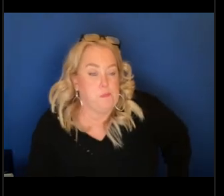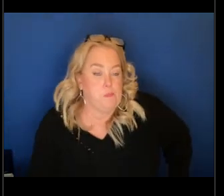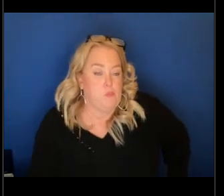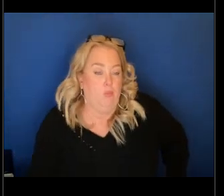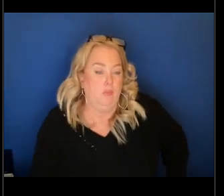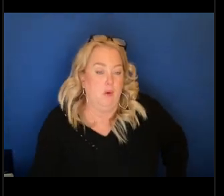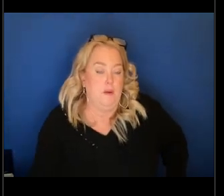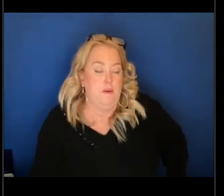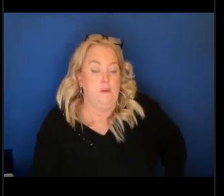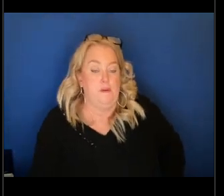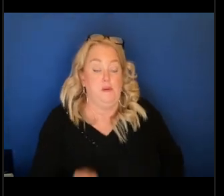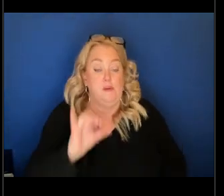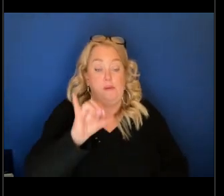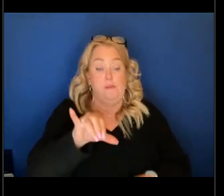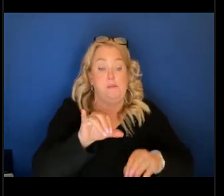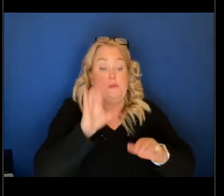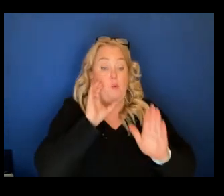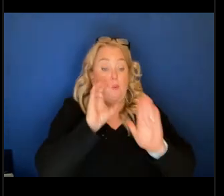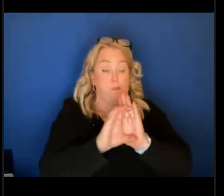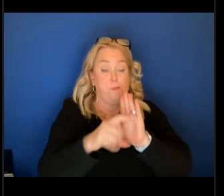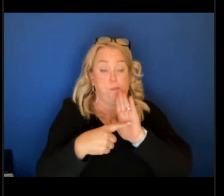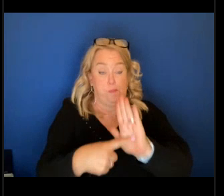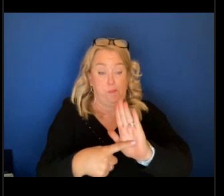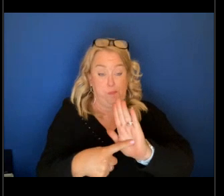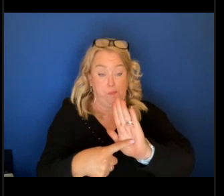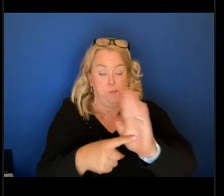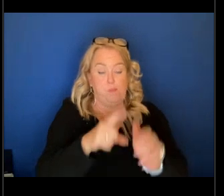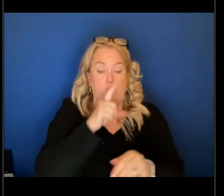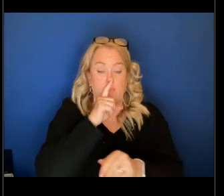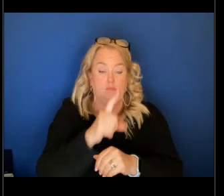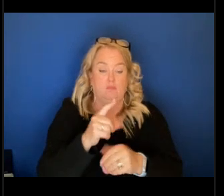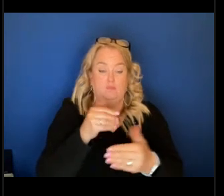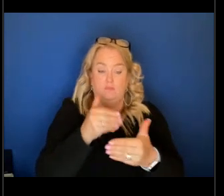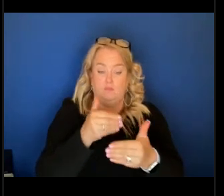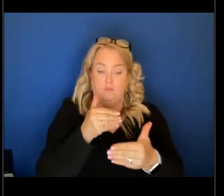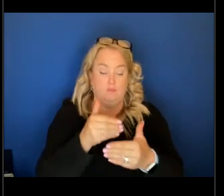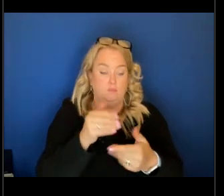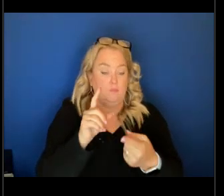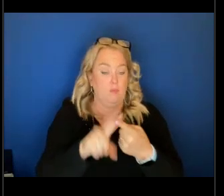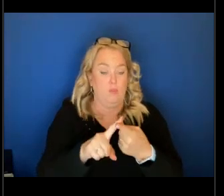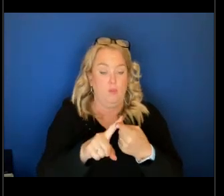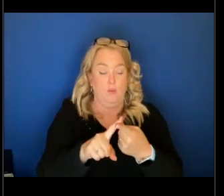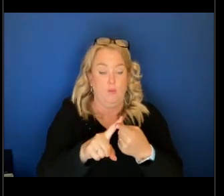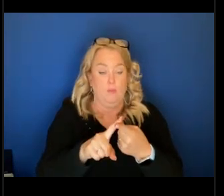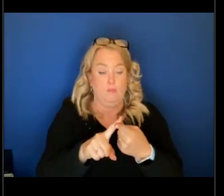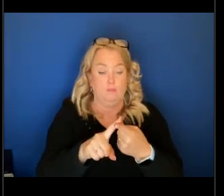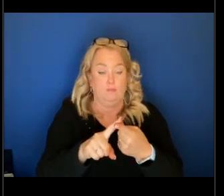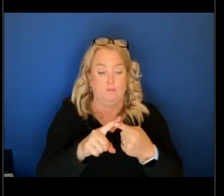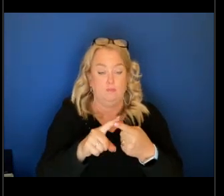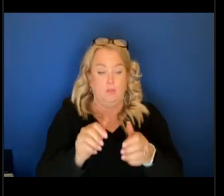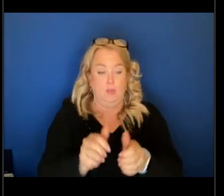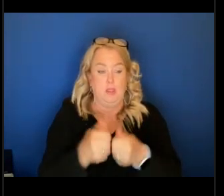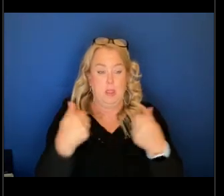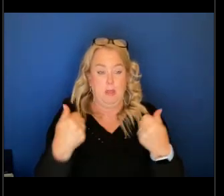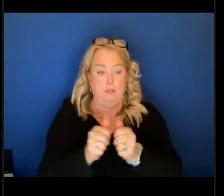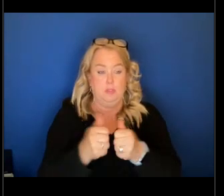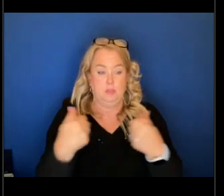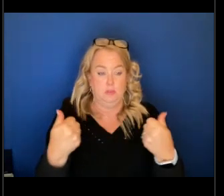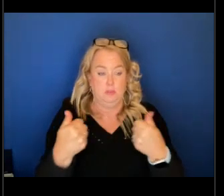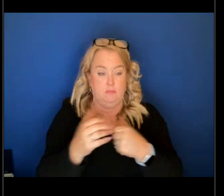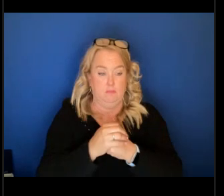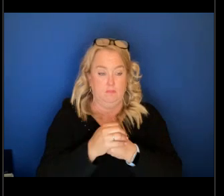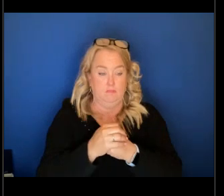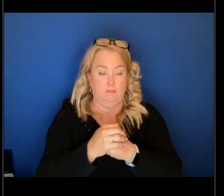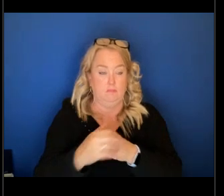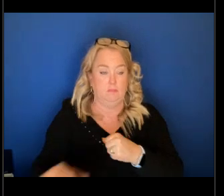sink shown in the picture is too close to the adjacent cabinet front. There